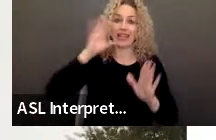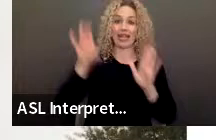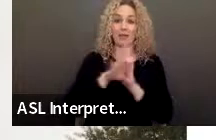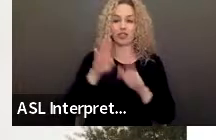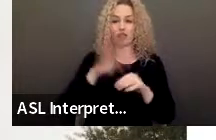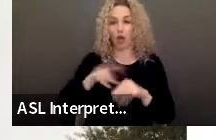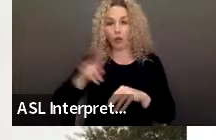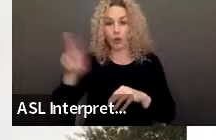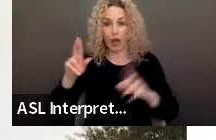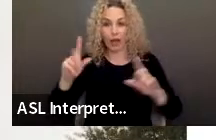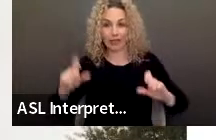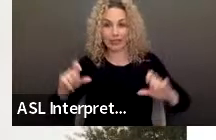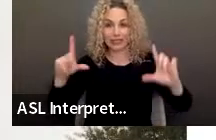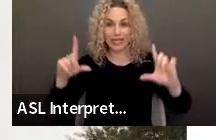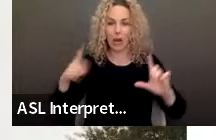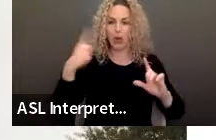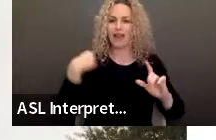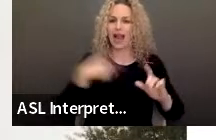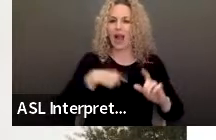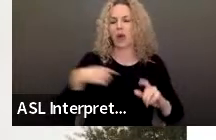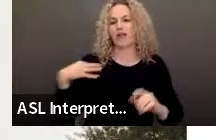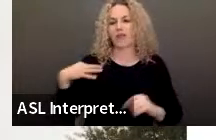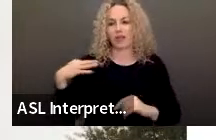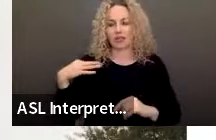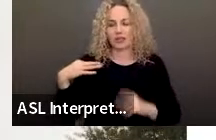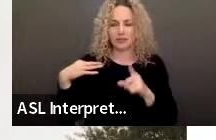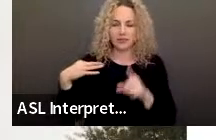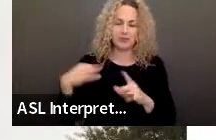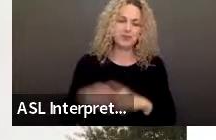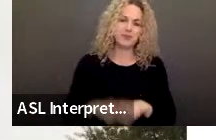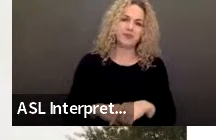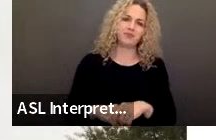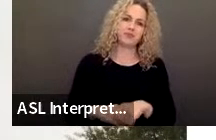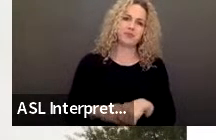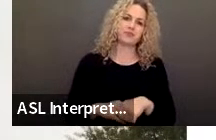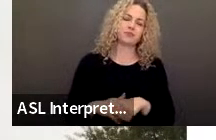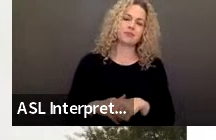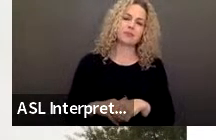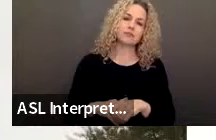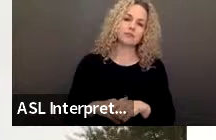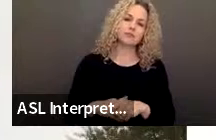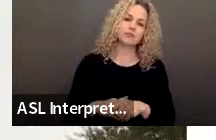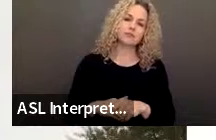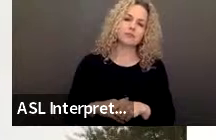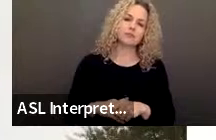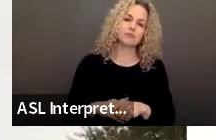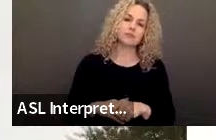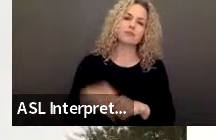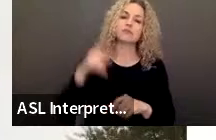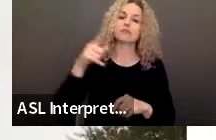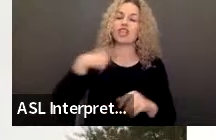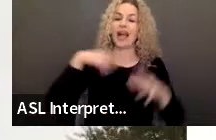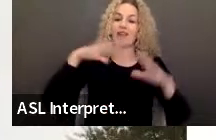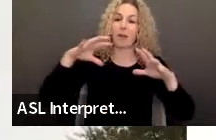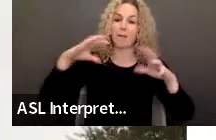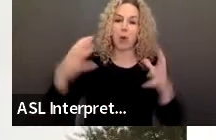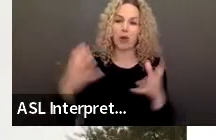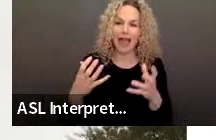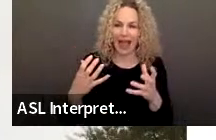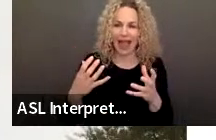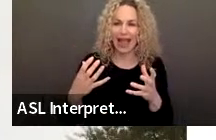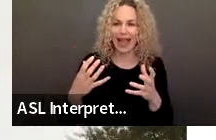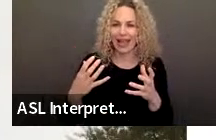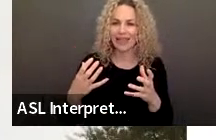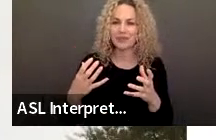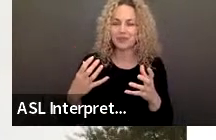right on this slide is one of our volunteers. She is holding a bouquet or a bunch